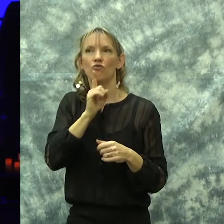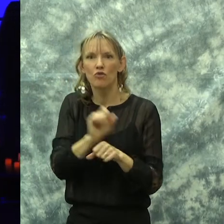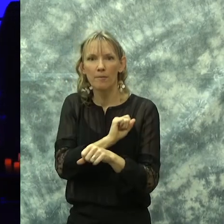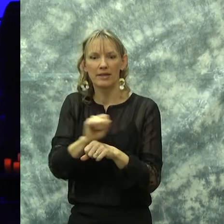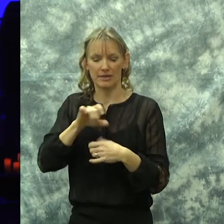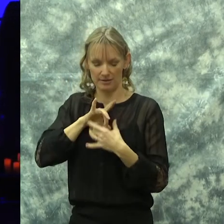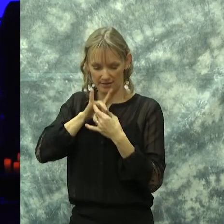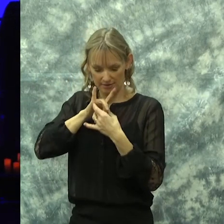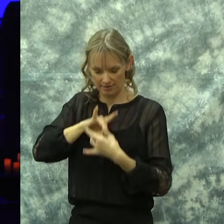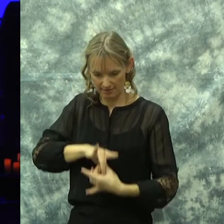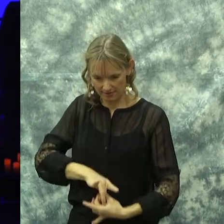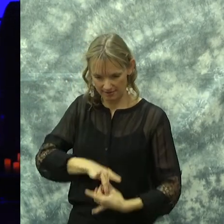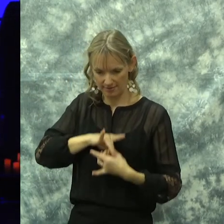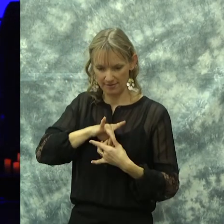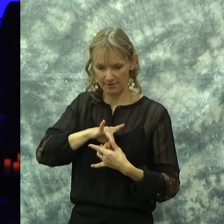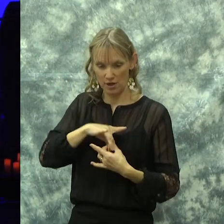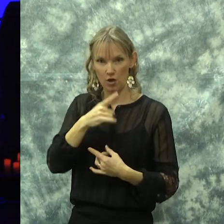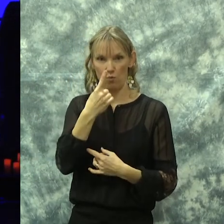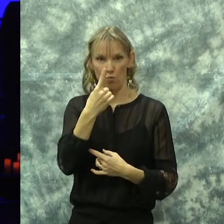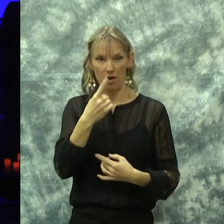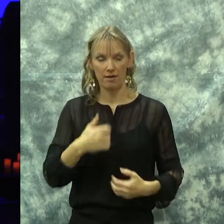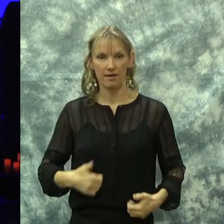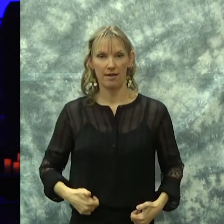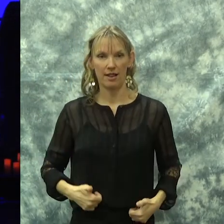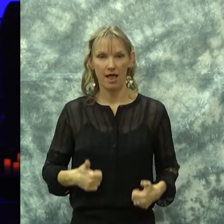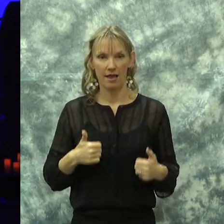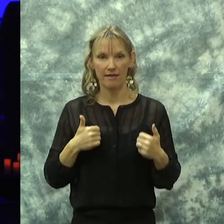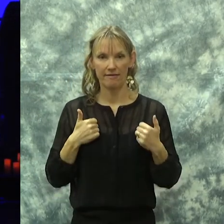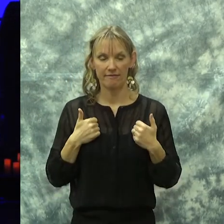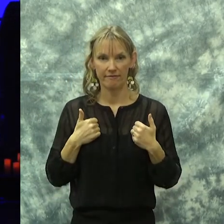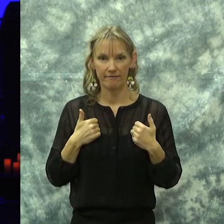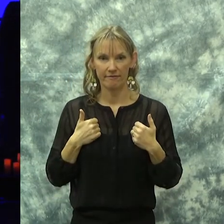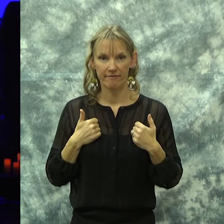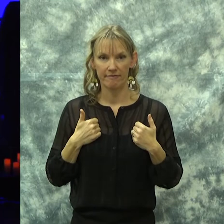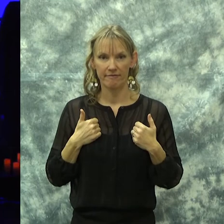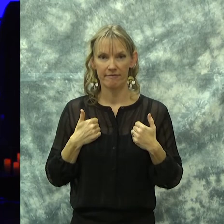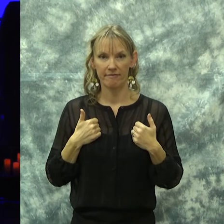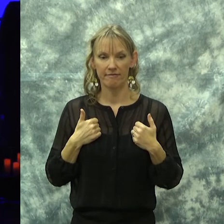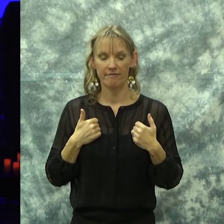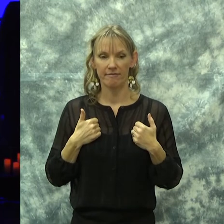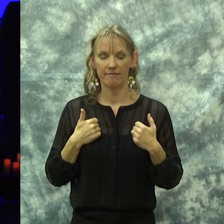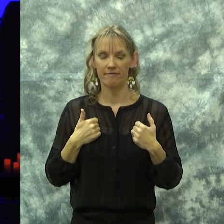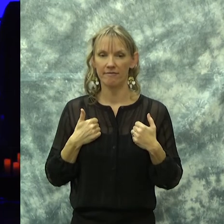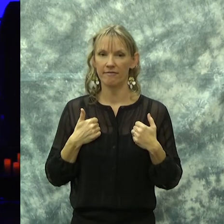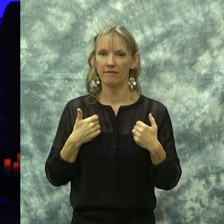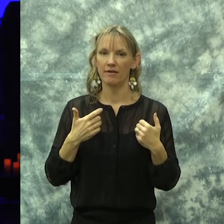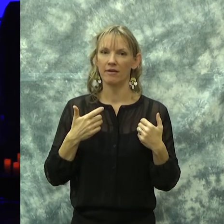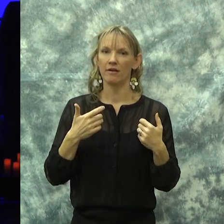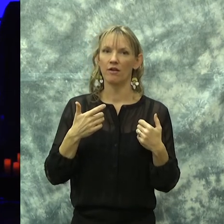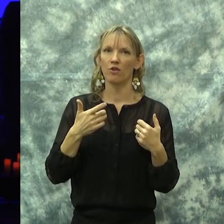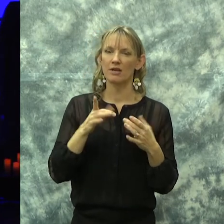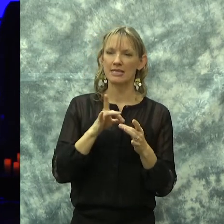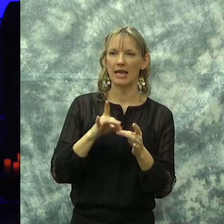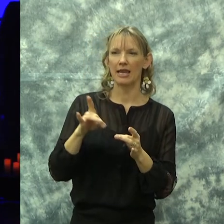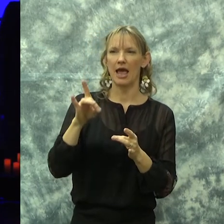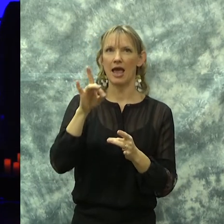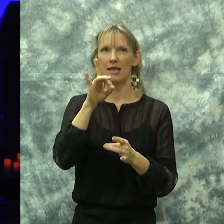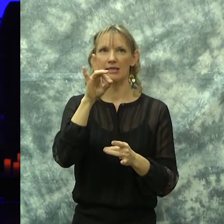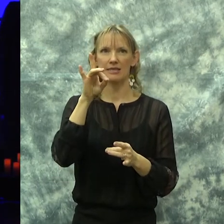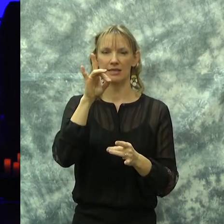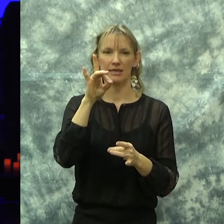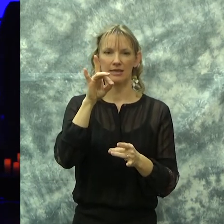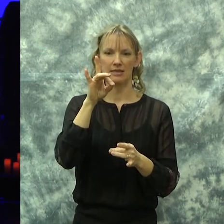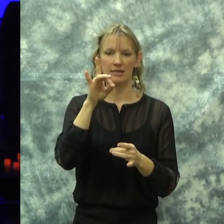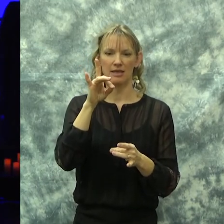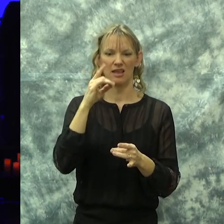it. One life. There is a primordial essence which binds